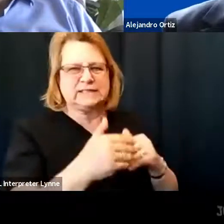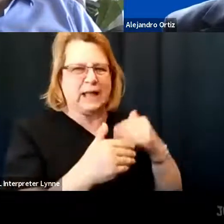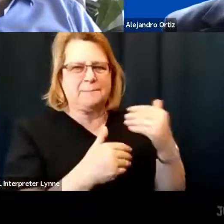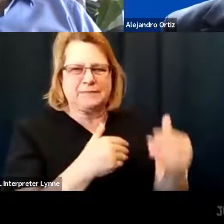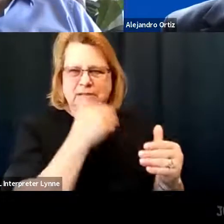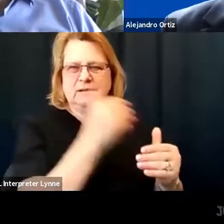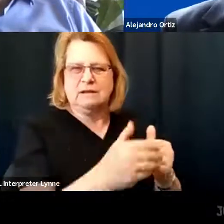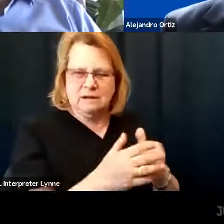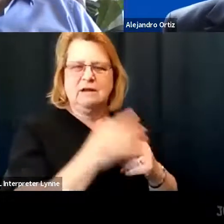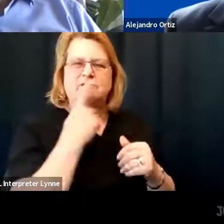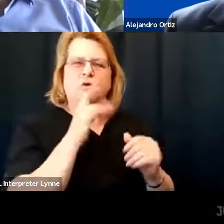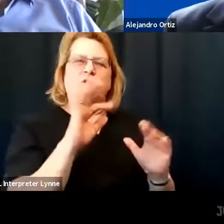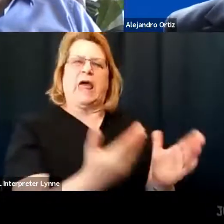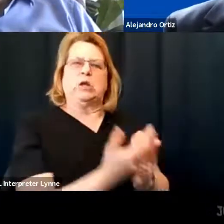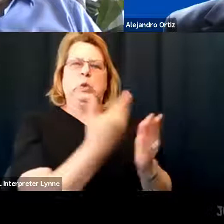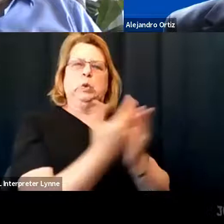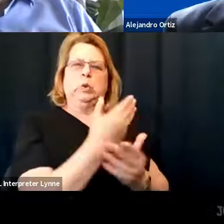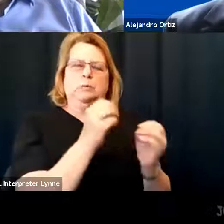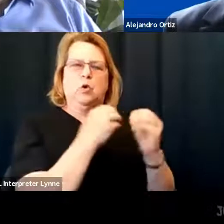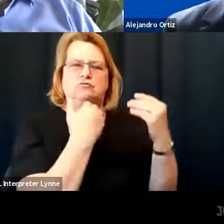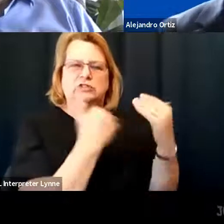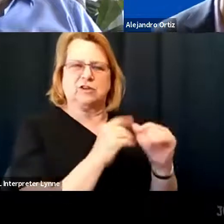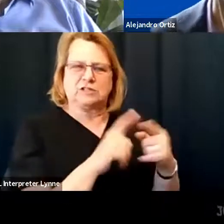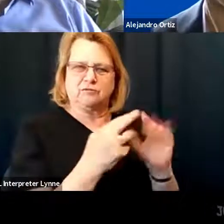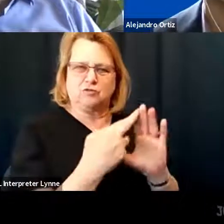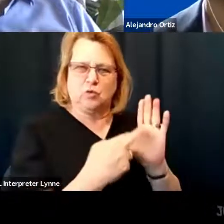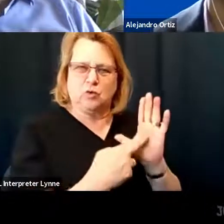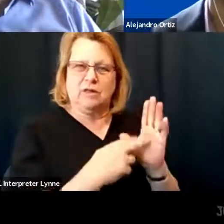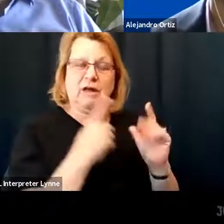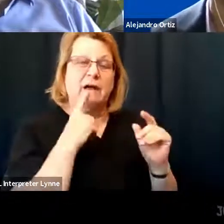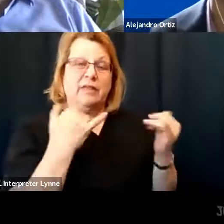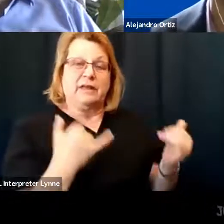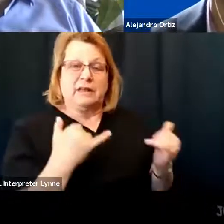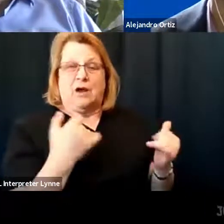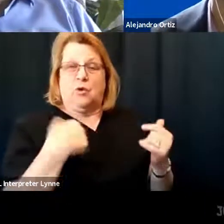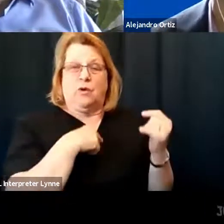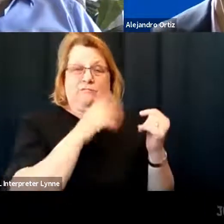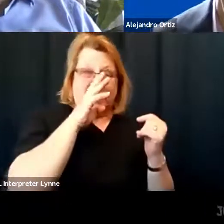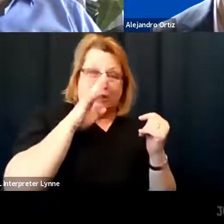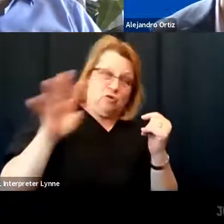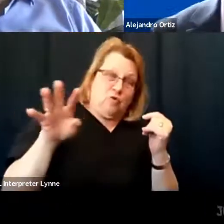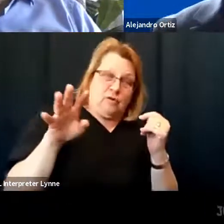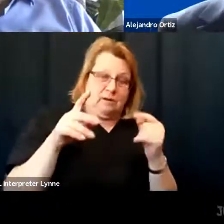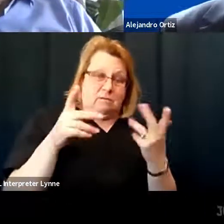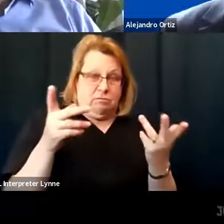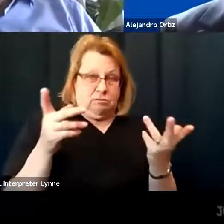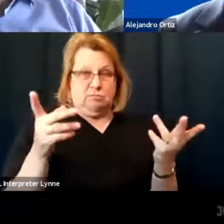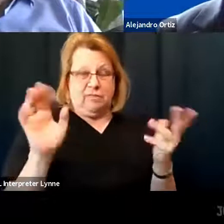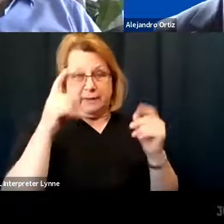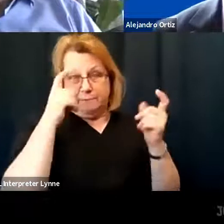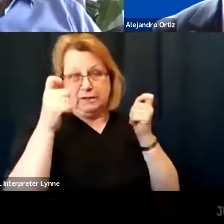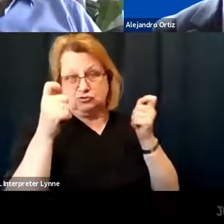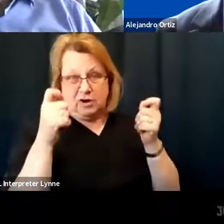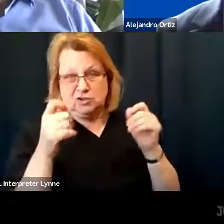new, more restrictive rule. So at this point, you know, we've been ignoring sort of what's going on in administrations. Thankfully, we could, because